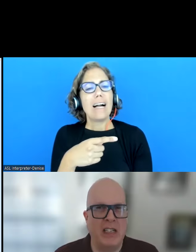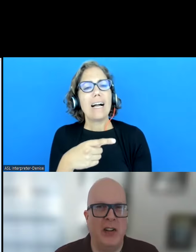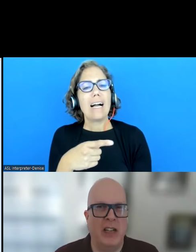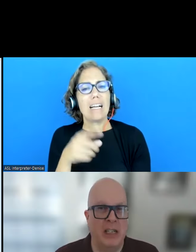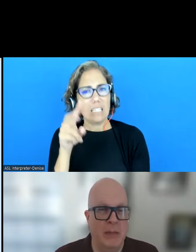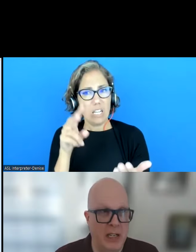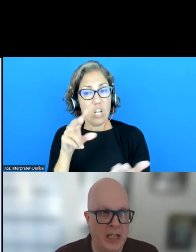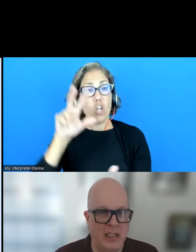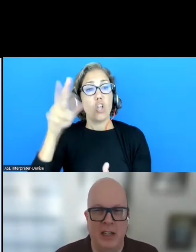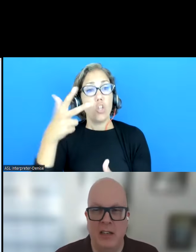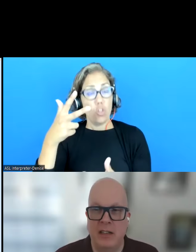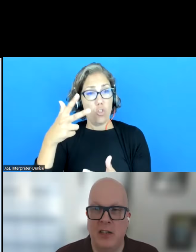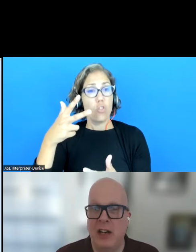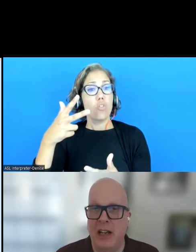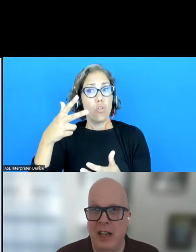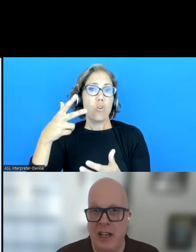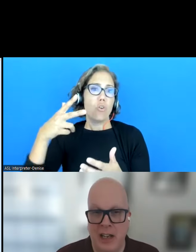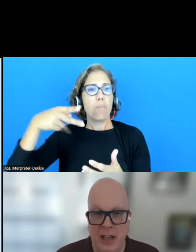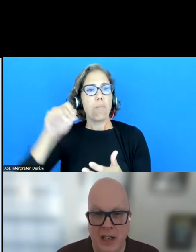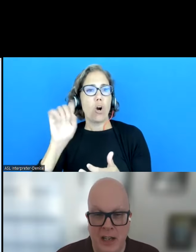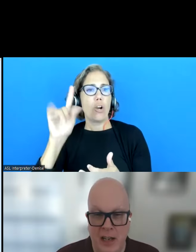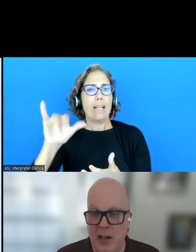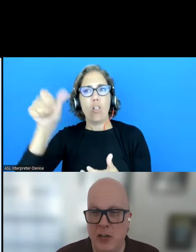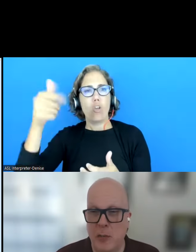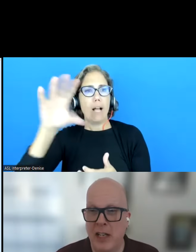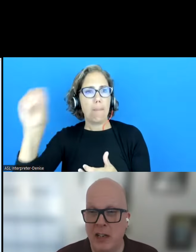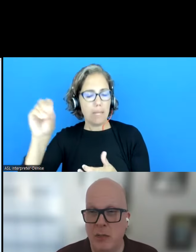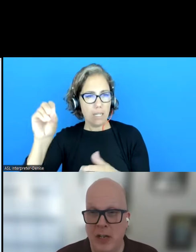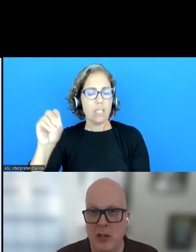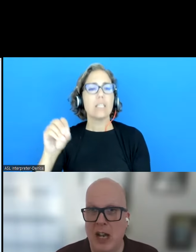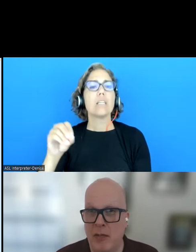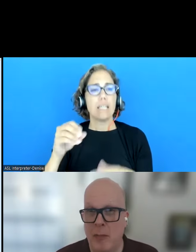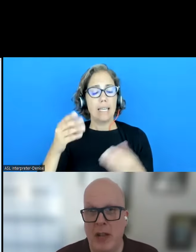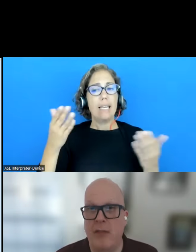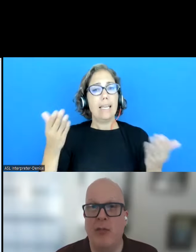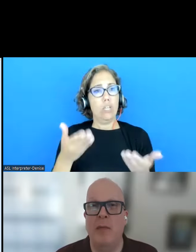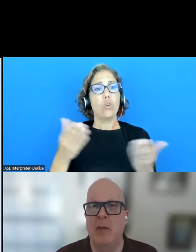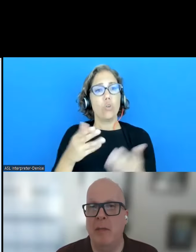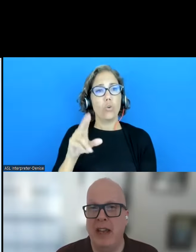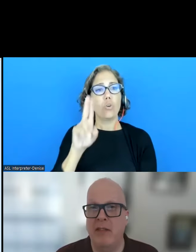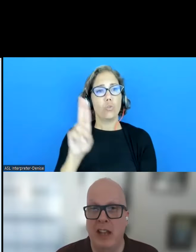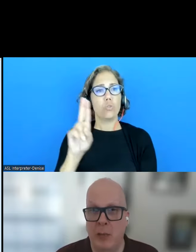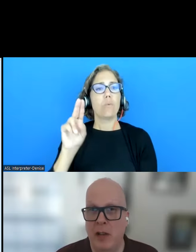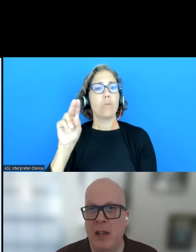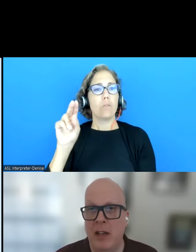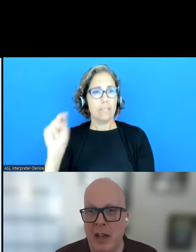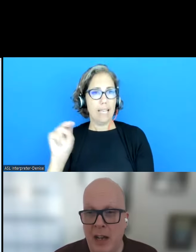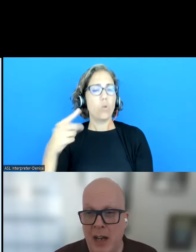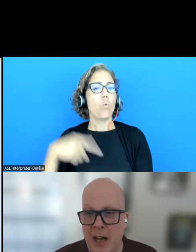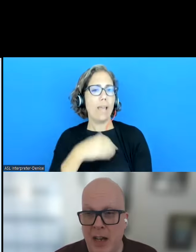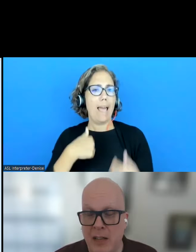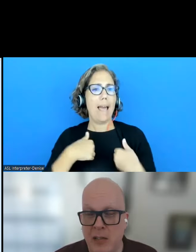third-party sites for accessibility testing. Certainly here at UsableNet, we do have a platform that we make available